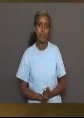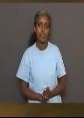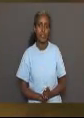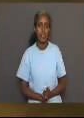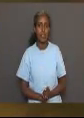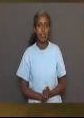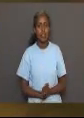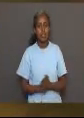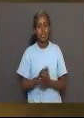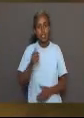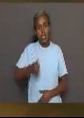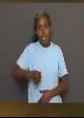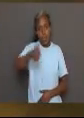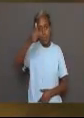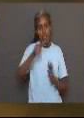Indicate the amplitude,